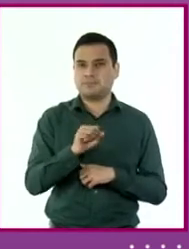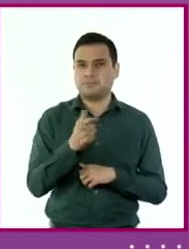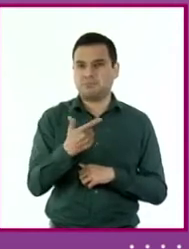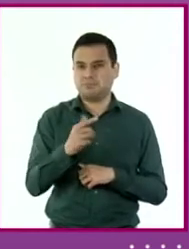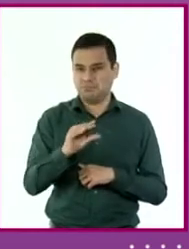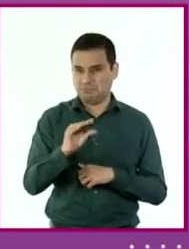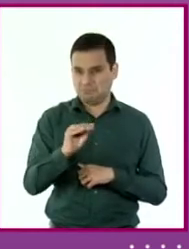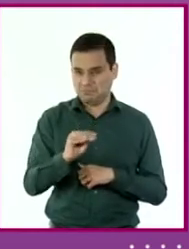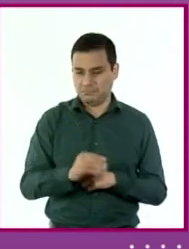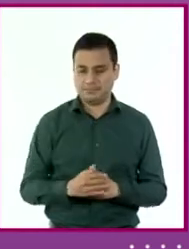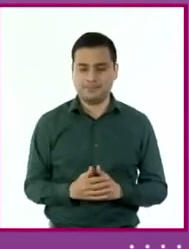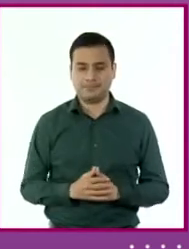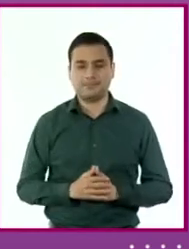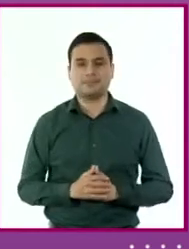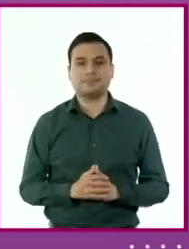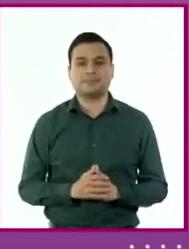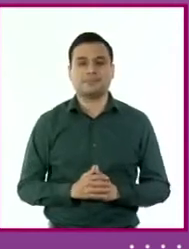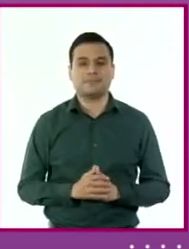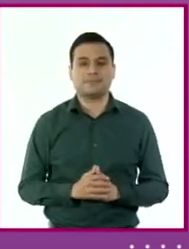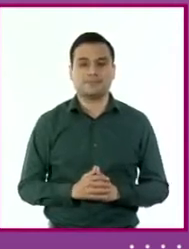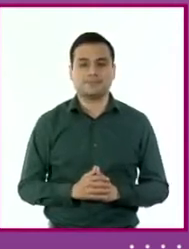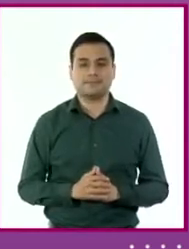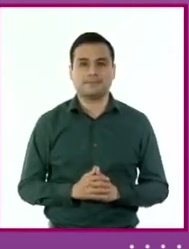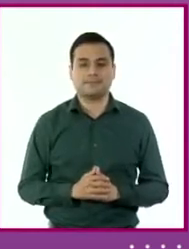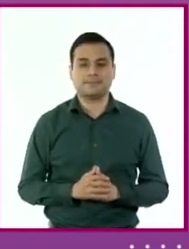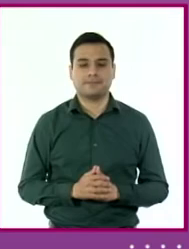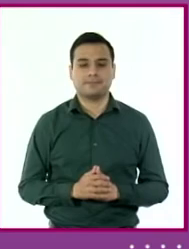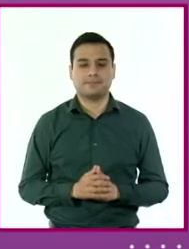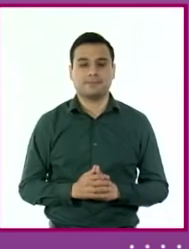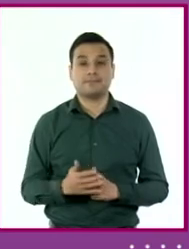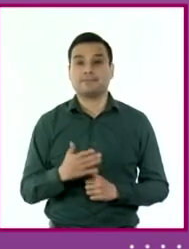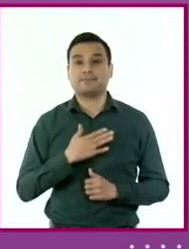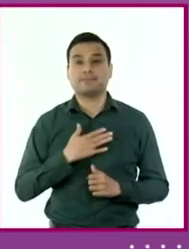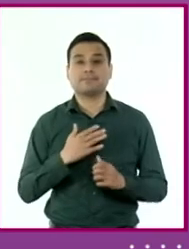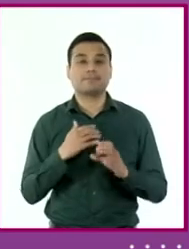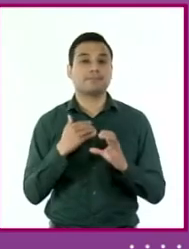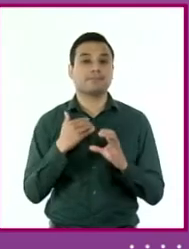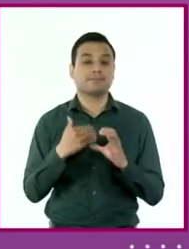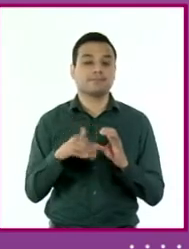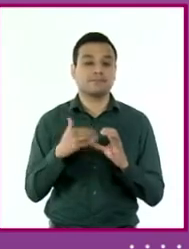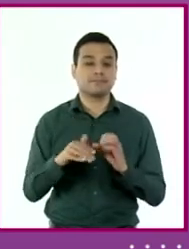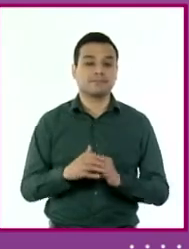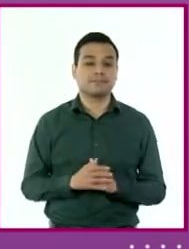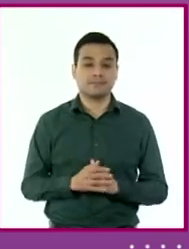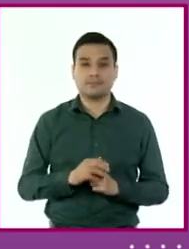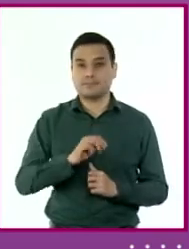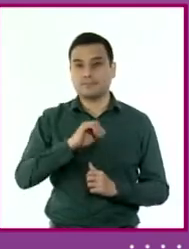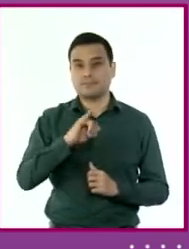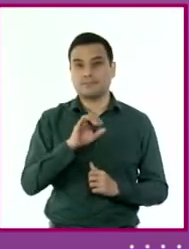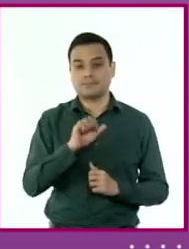456790. And my email address is